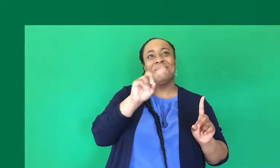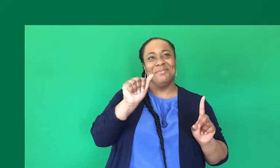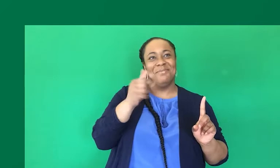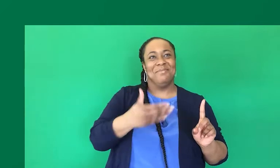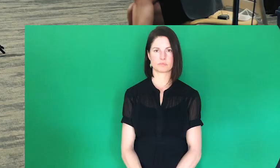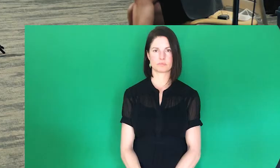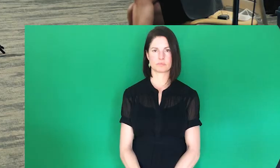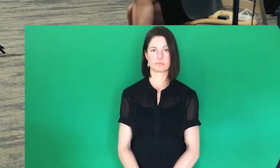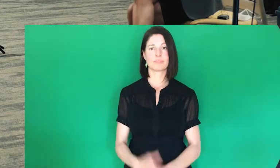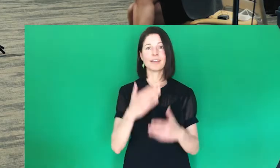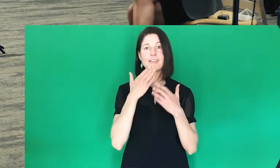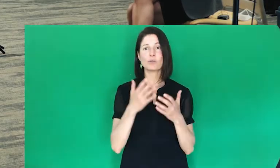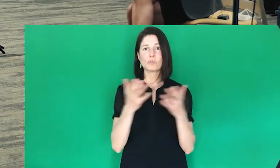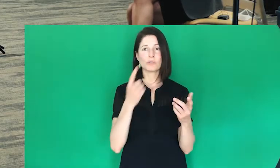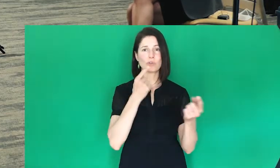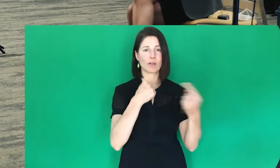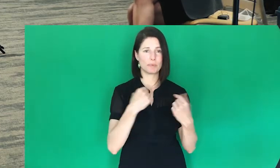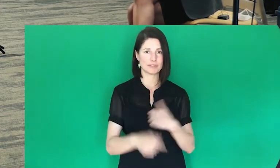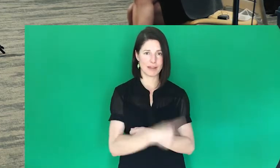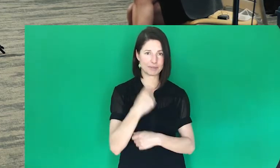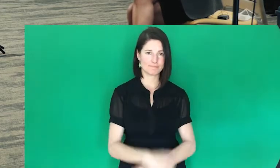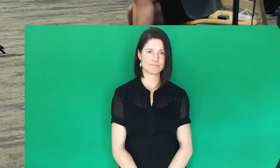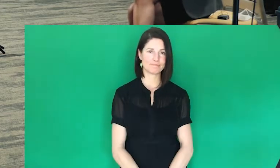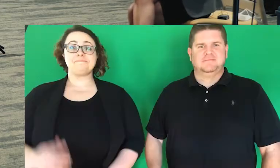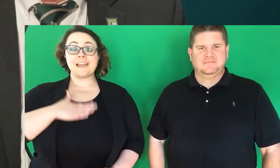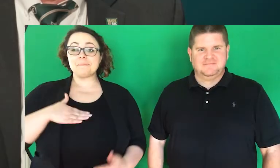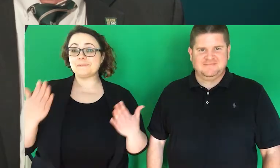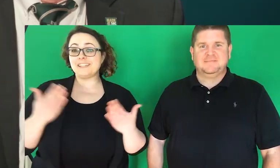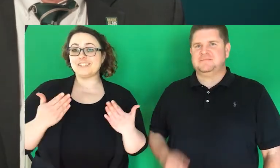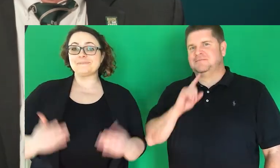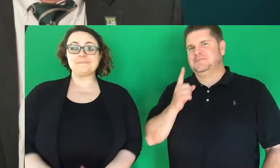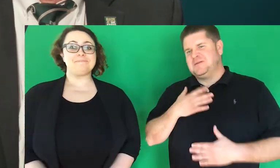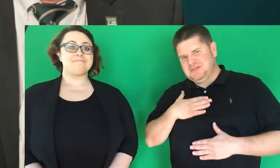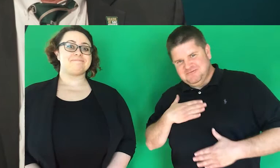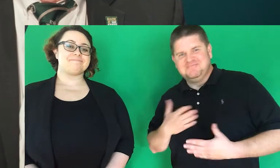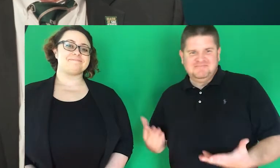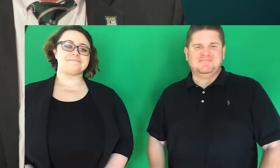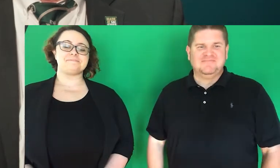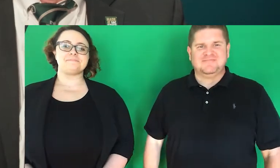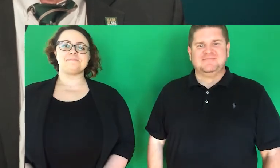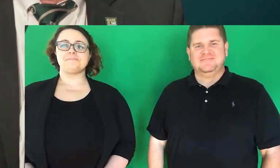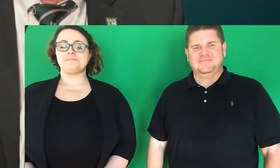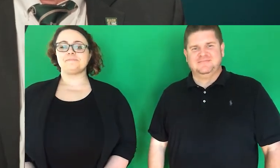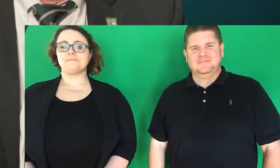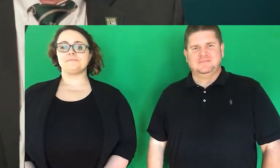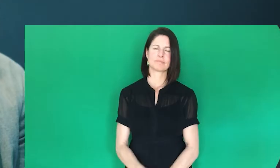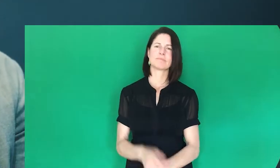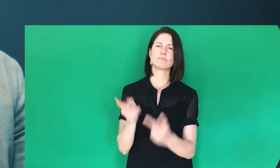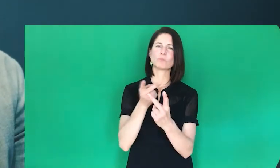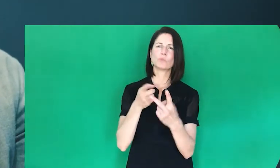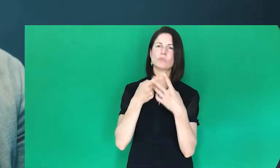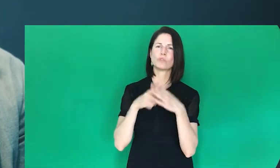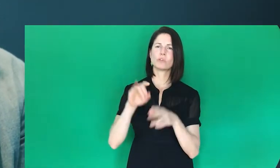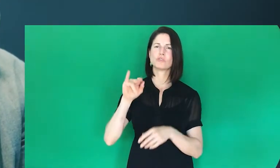interviewer. Thank you so much for being here with us today. Happy to be here. It's a pleasure. When